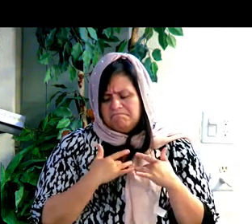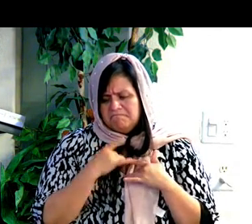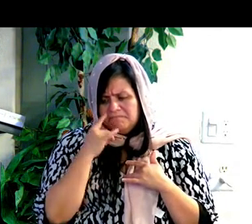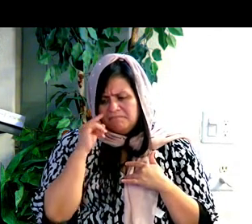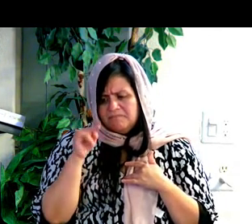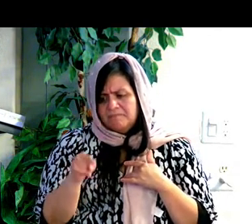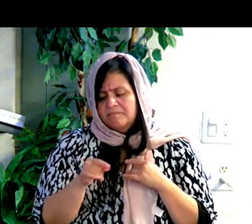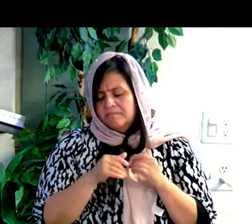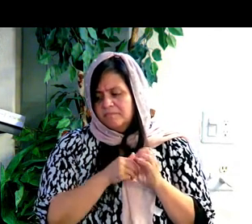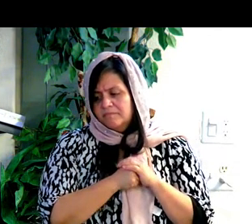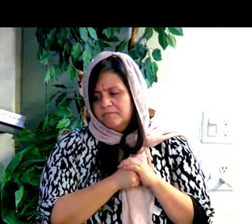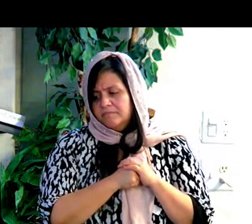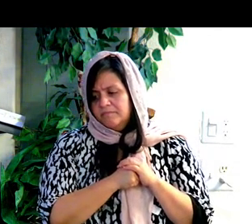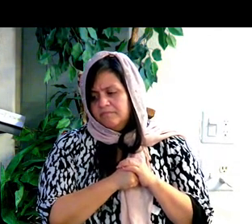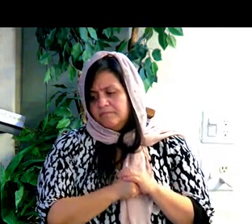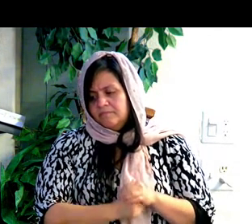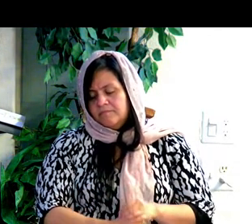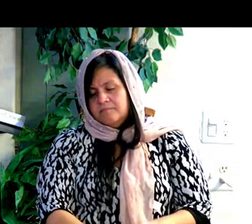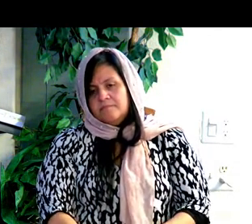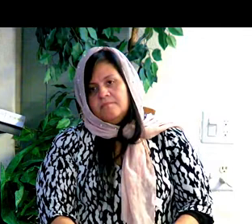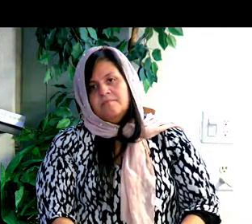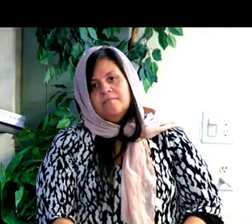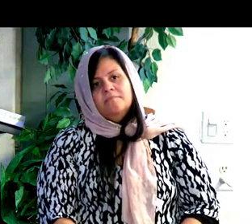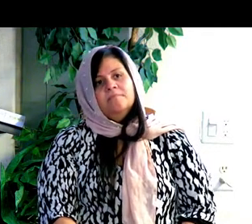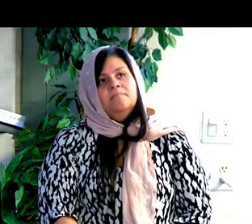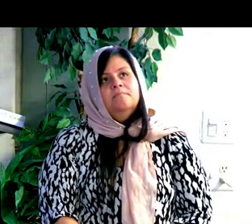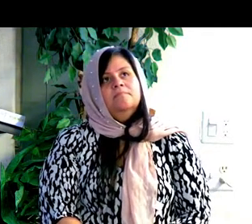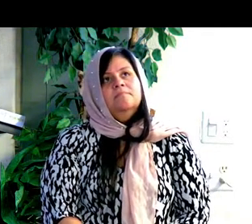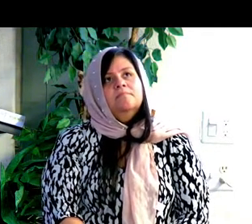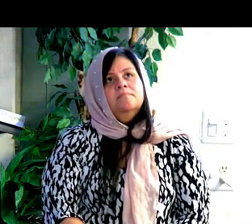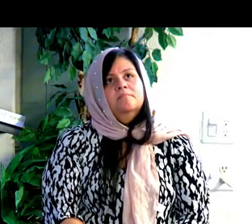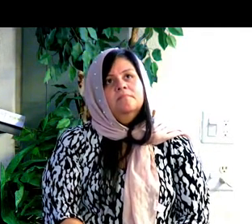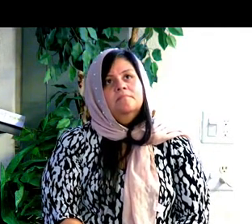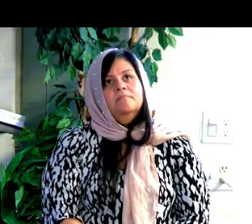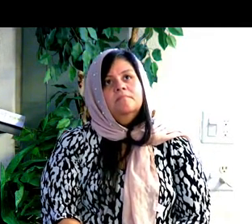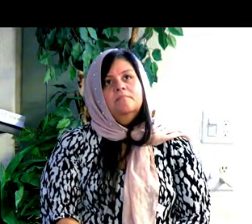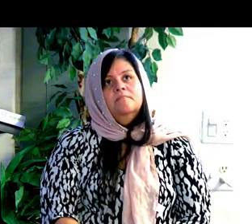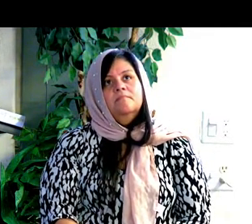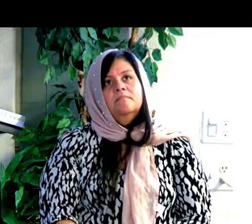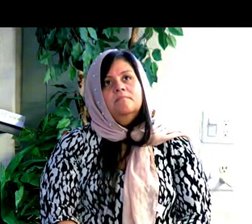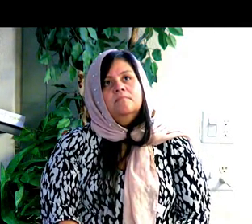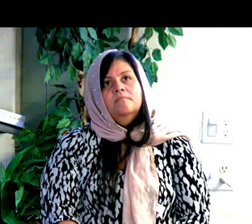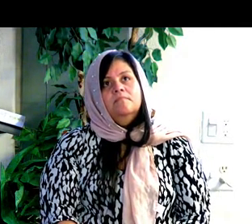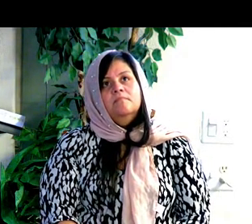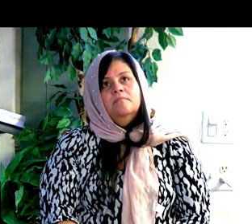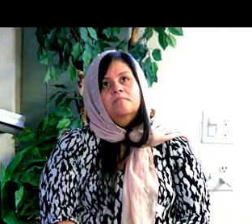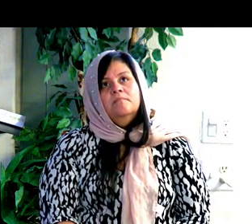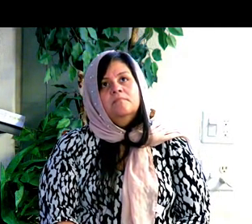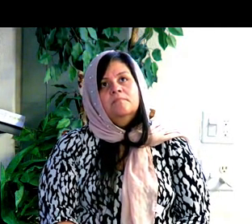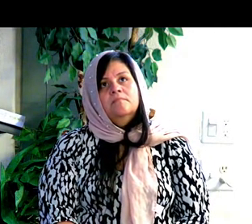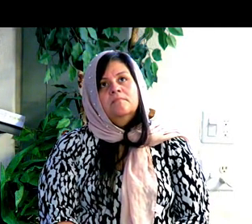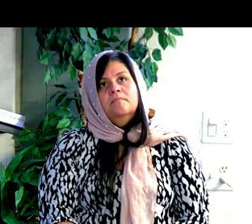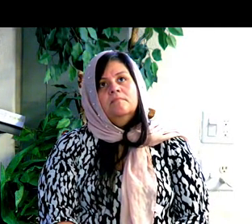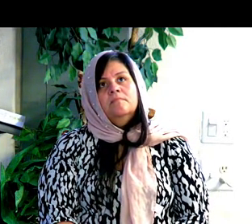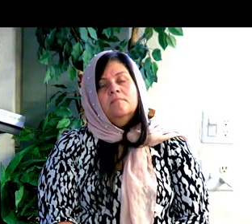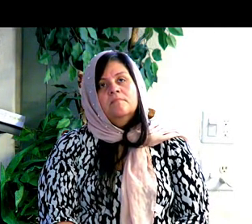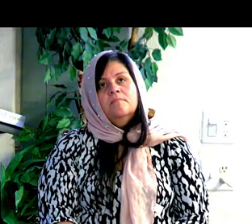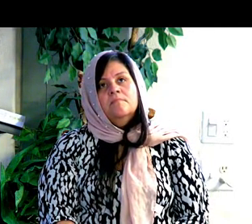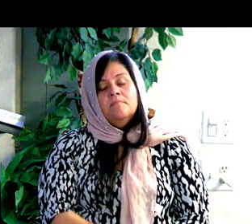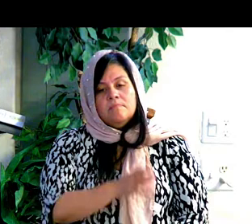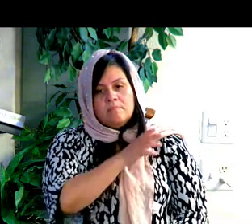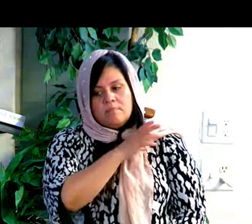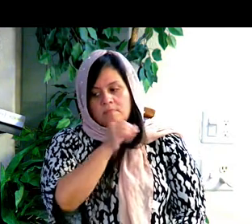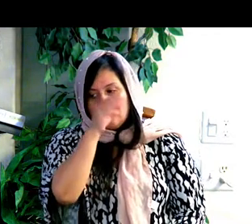holocaustos y ofrendas de paz. El Señor escuchó la súplica por la tierra y la plaga fue detenida